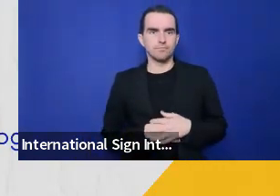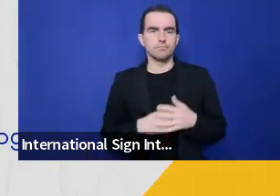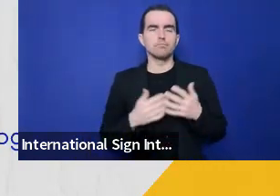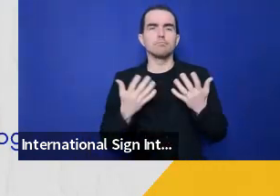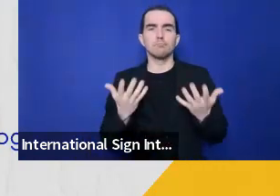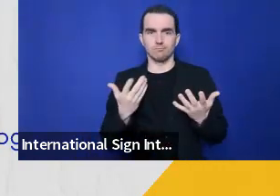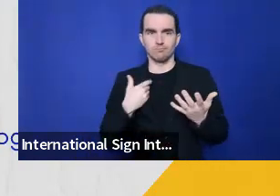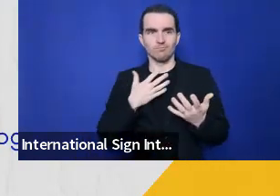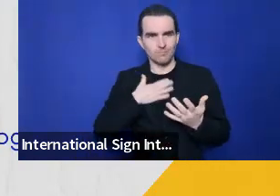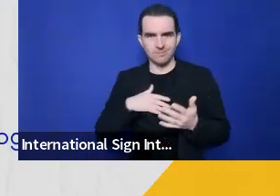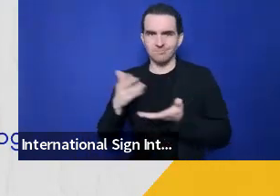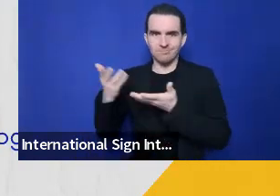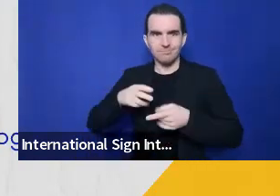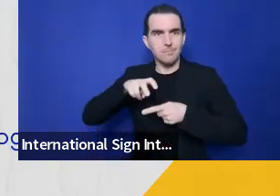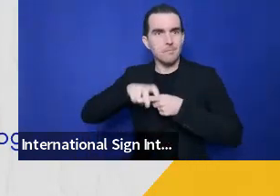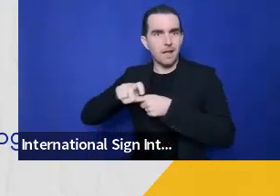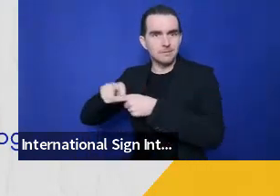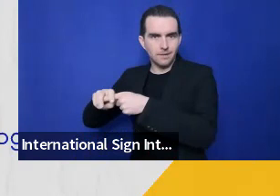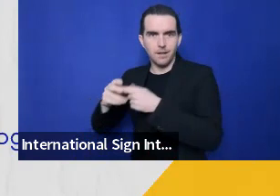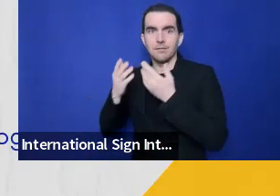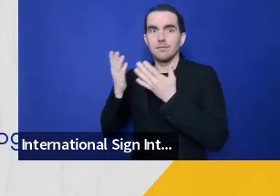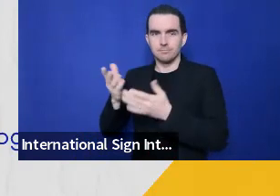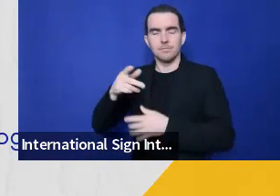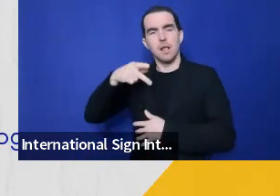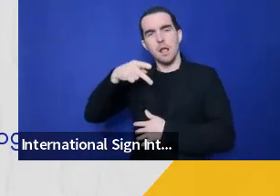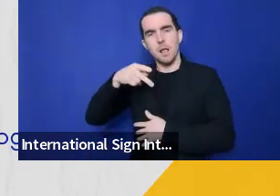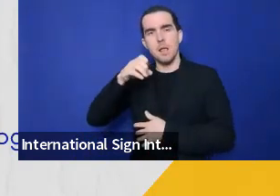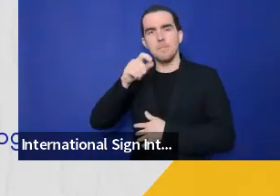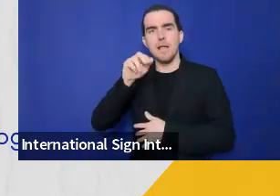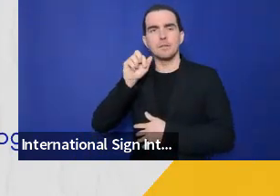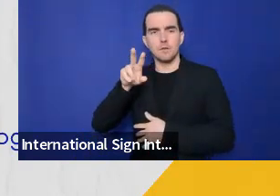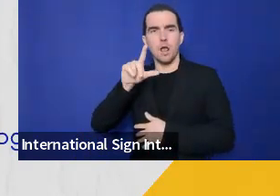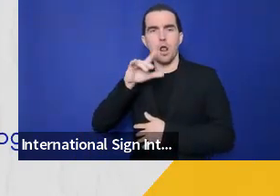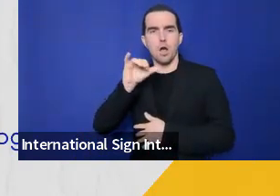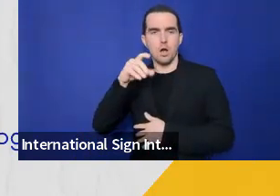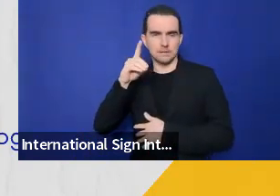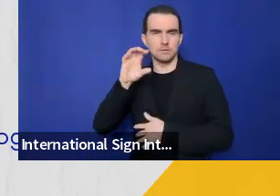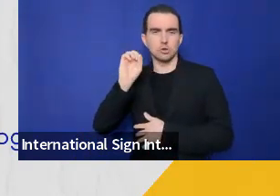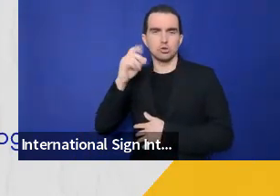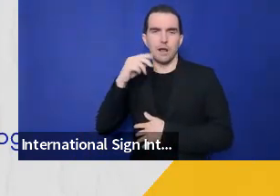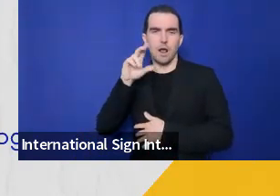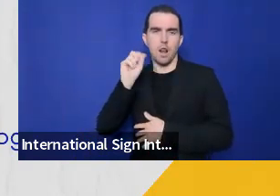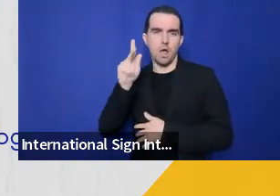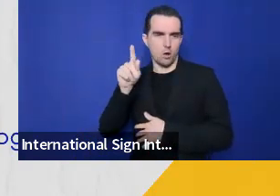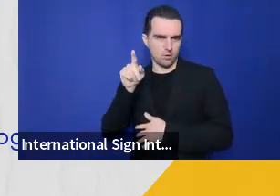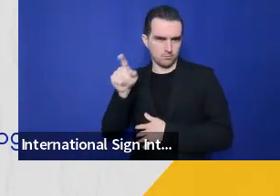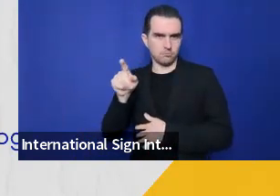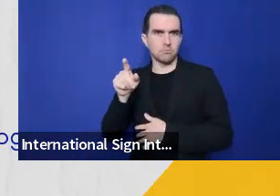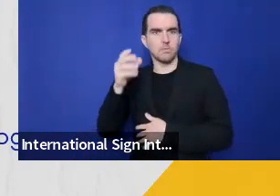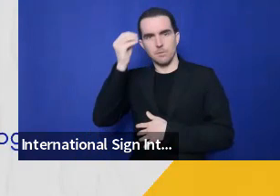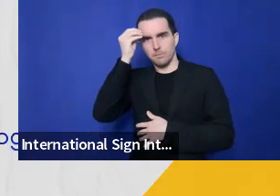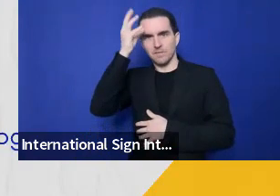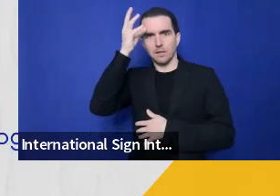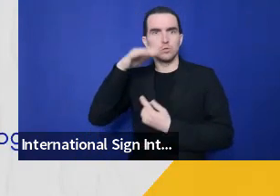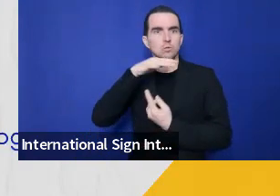Then we have my colleague, Nini Beth Karadang, Social Development Specialist from the Pacific Regional Department at Asia Development